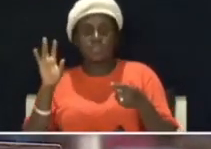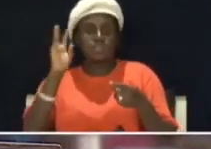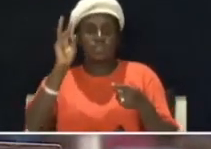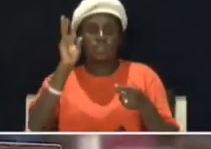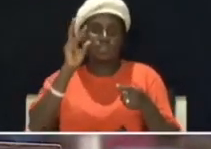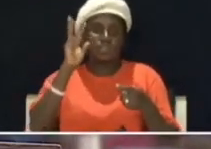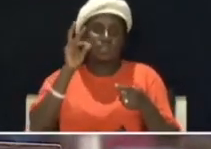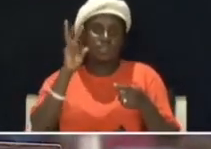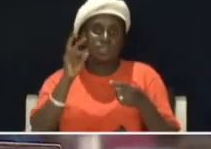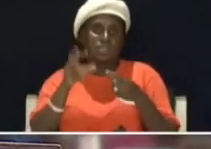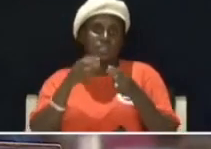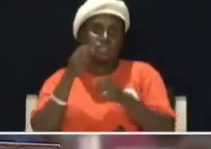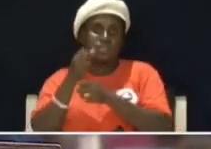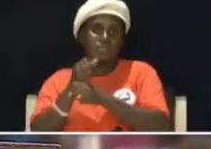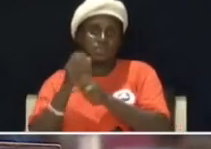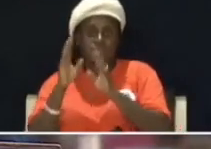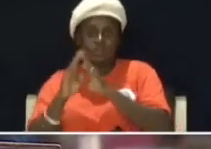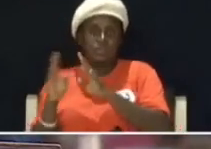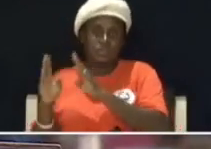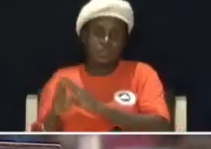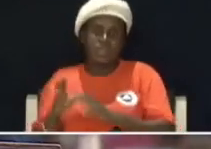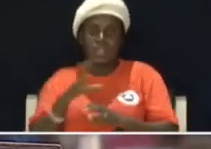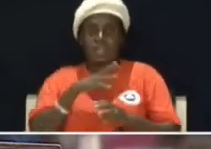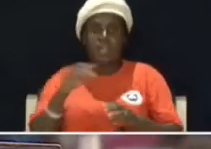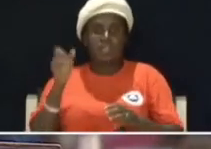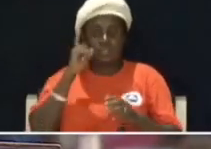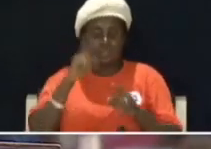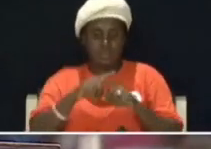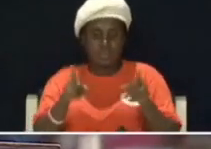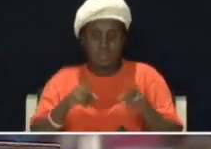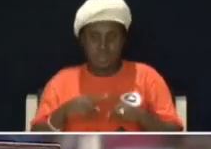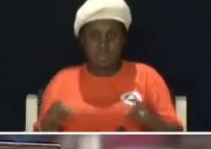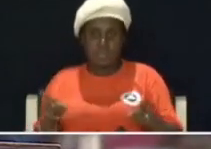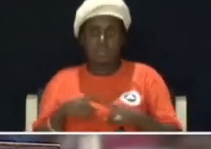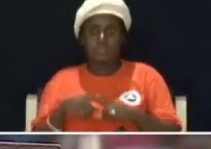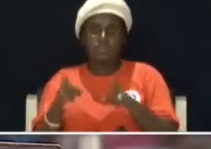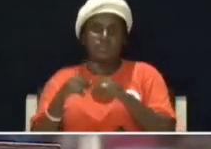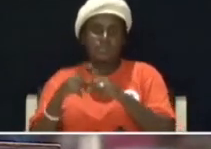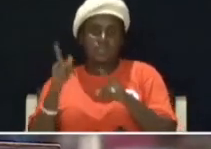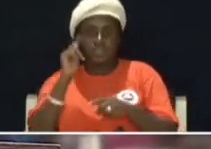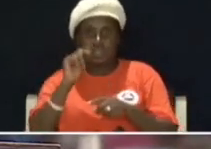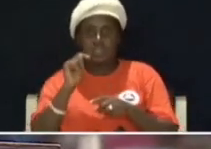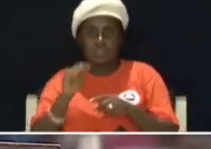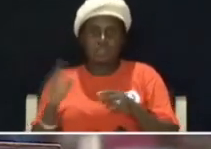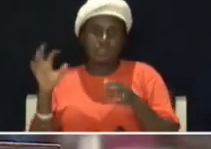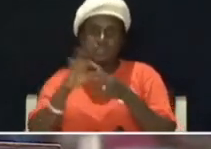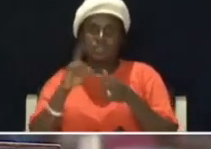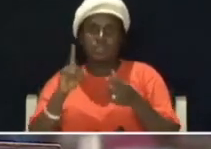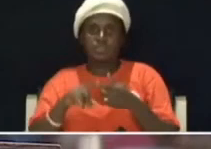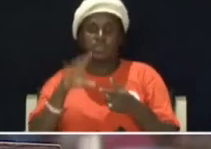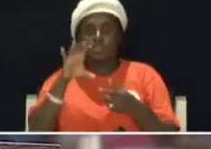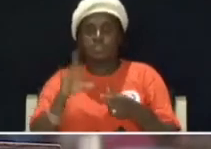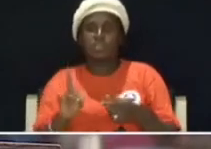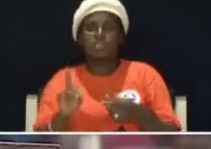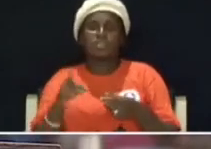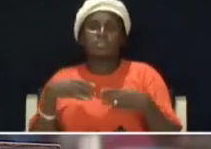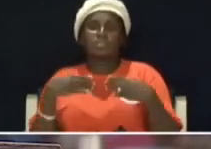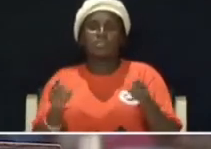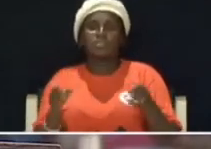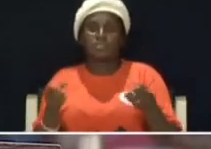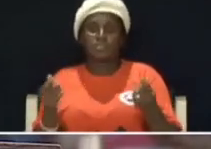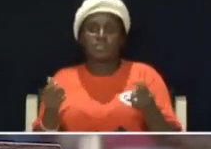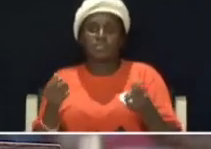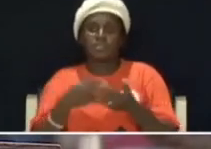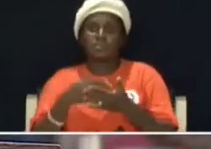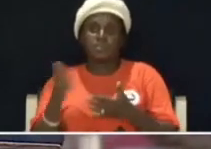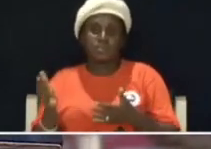listened to several testimonies connected to a CD sold on the campgrounds. She bought the CD titled